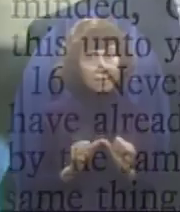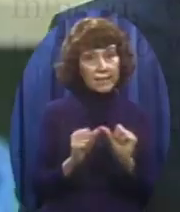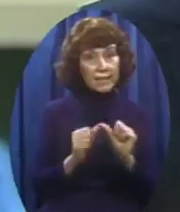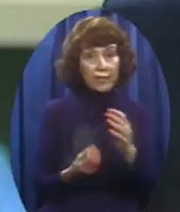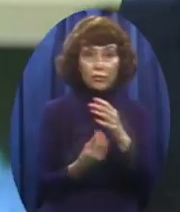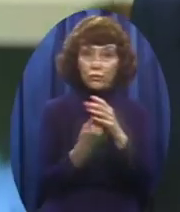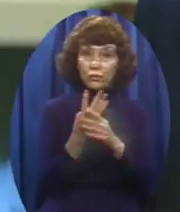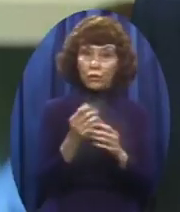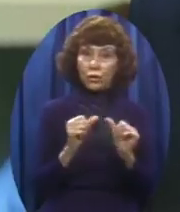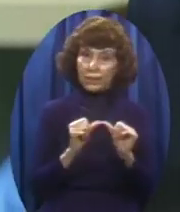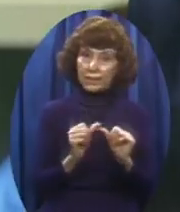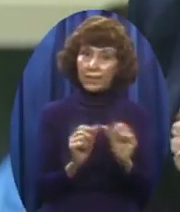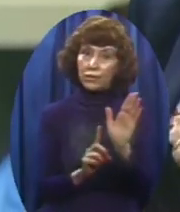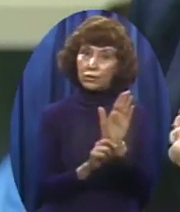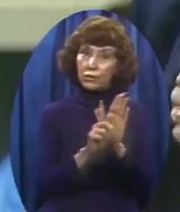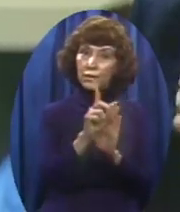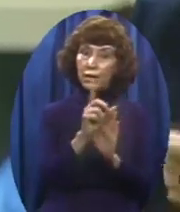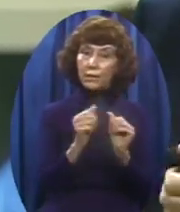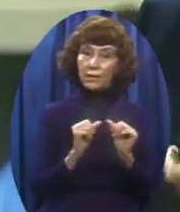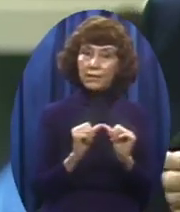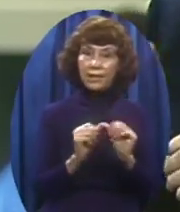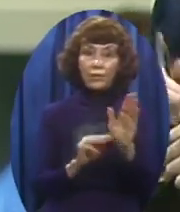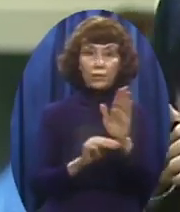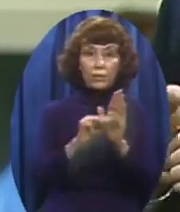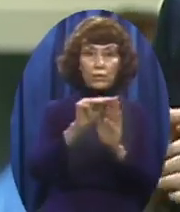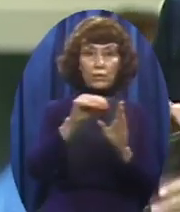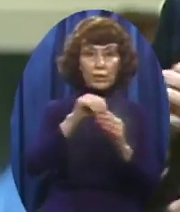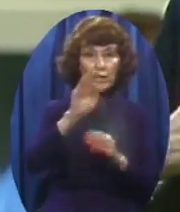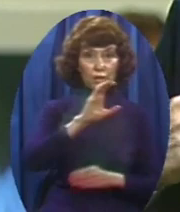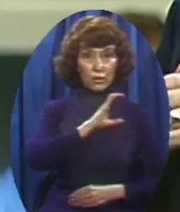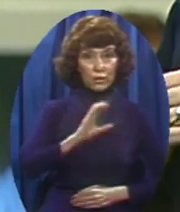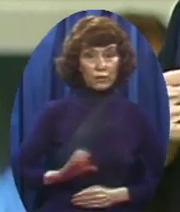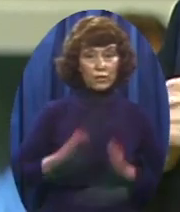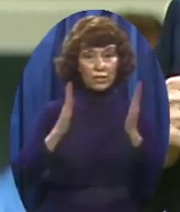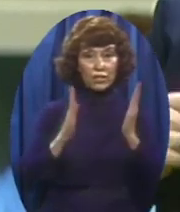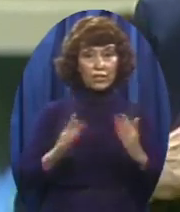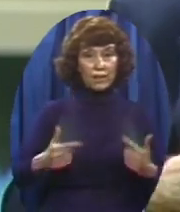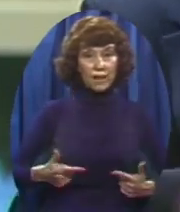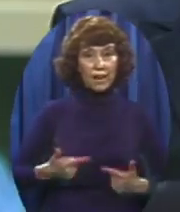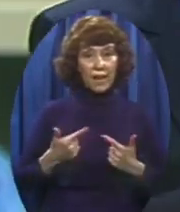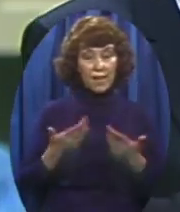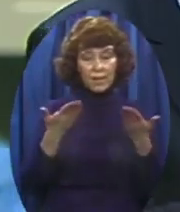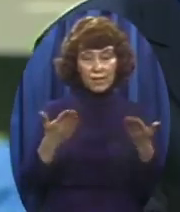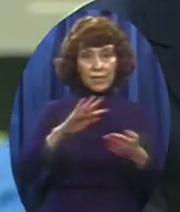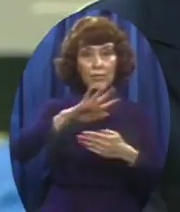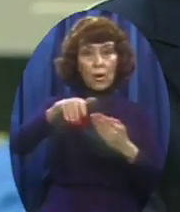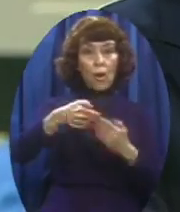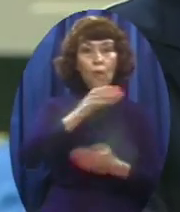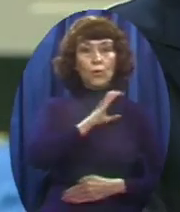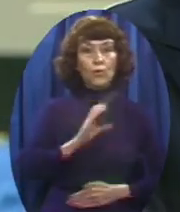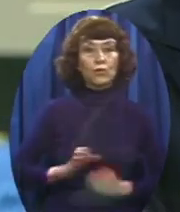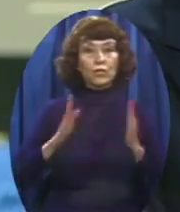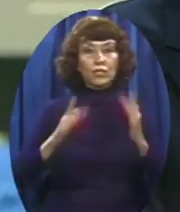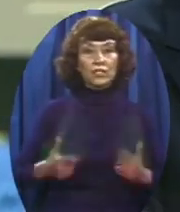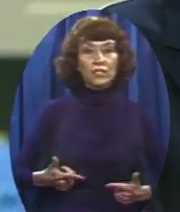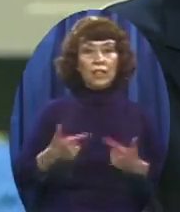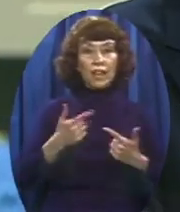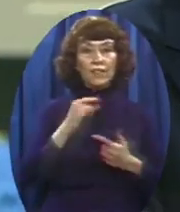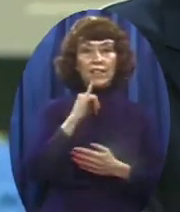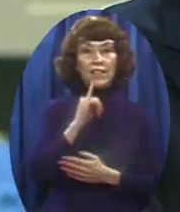developing in your Christian life, no matter how old you are. This whole Christian life is supernatural. It's